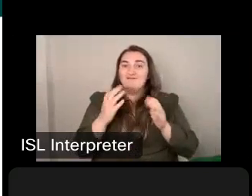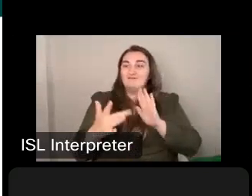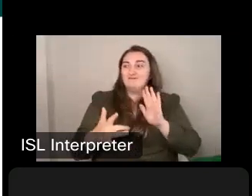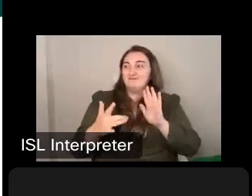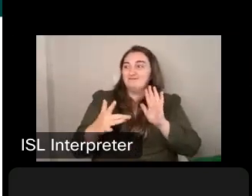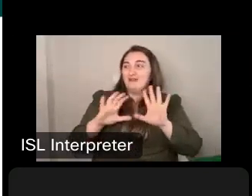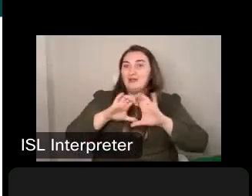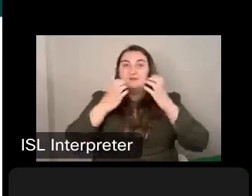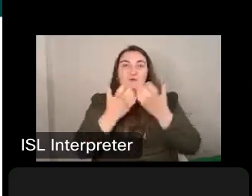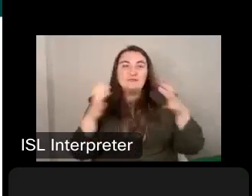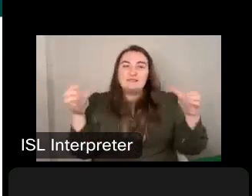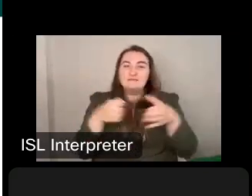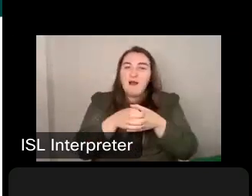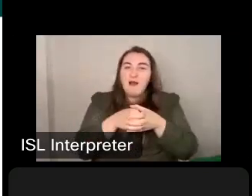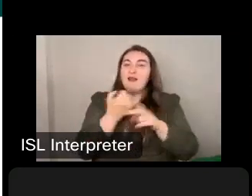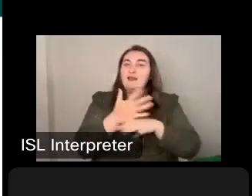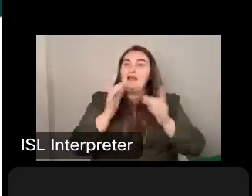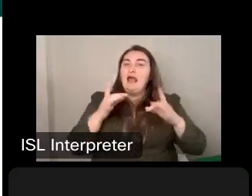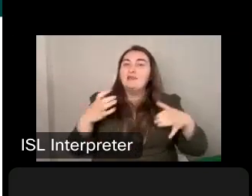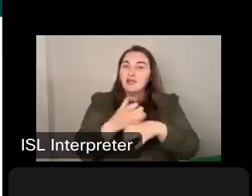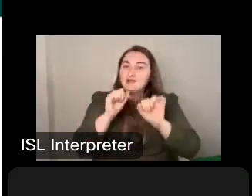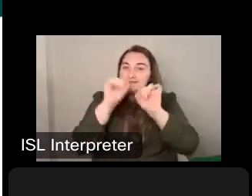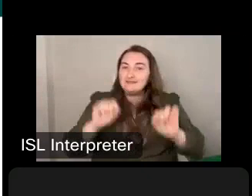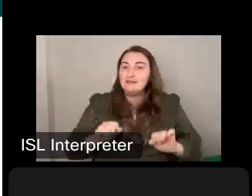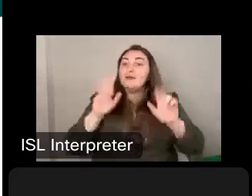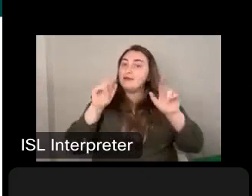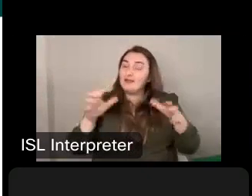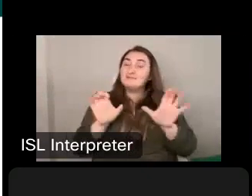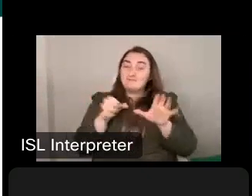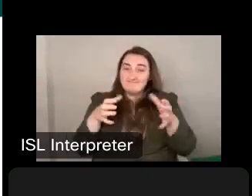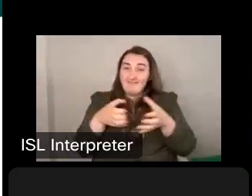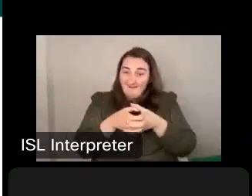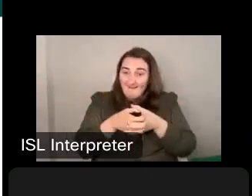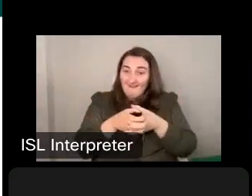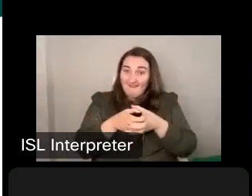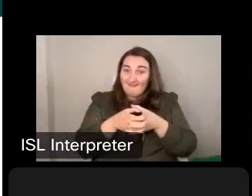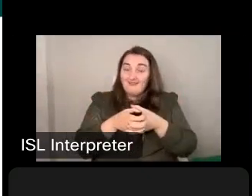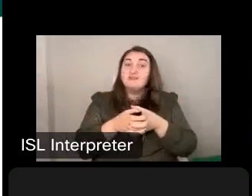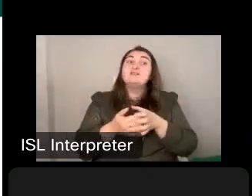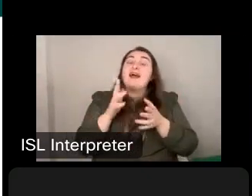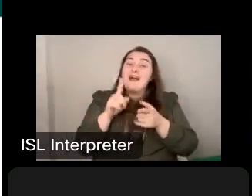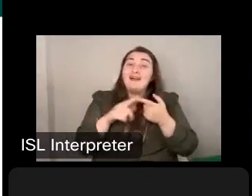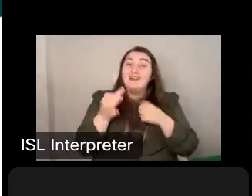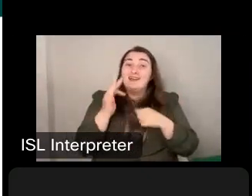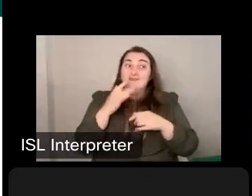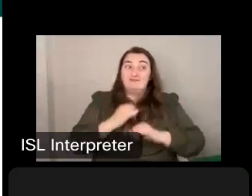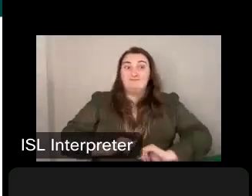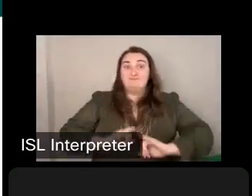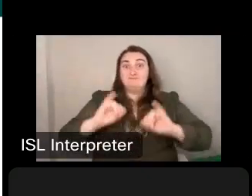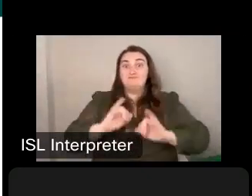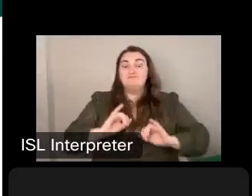or communities that we have within healthcare systems, they can be small. And certainly when incidents happen, it can be the